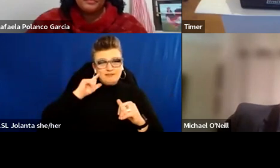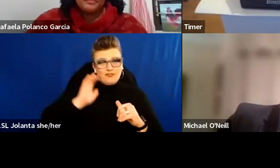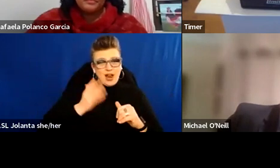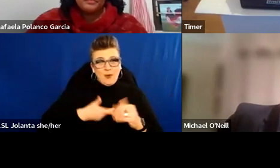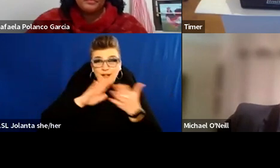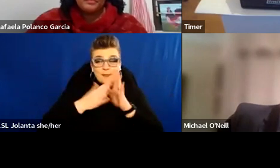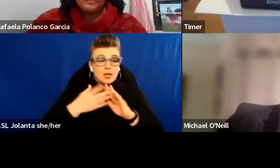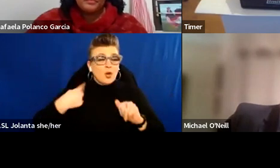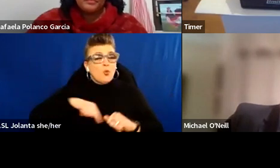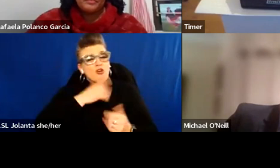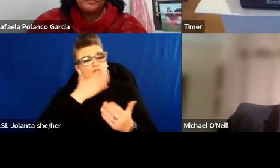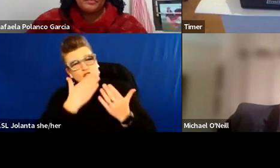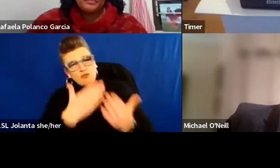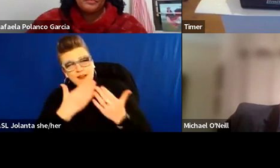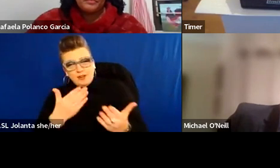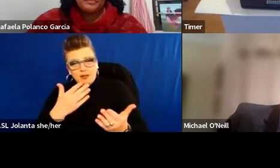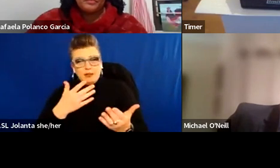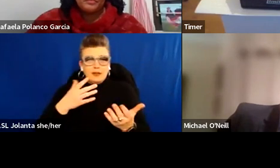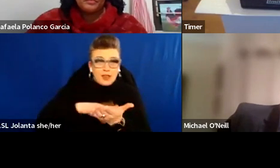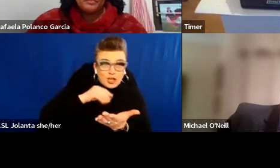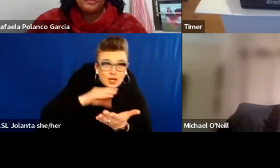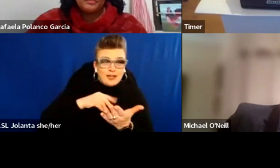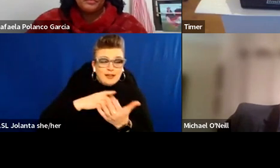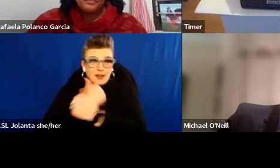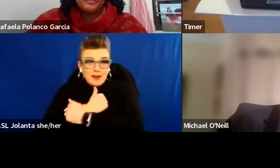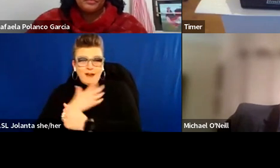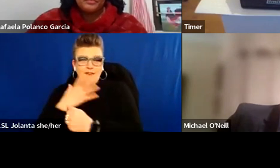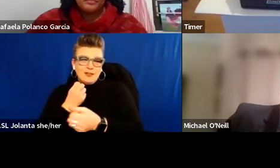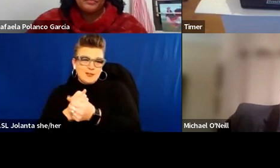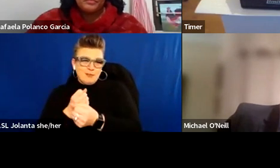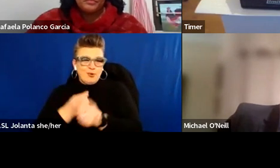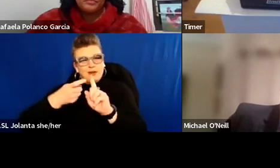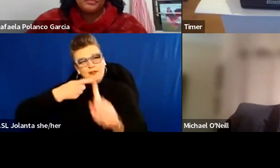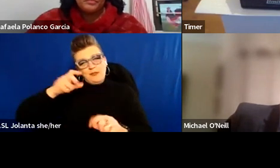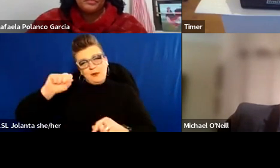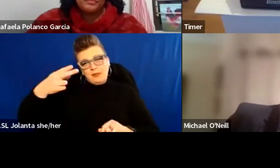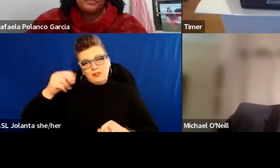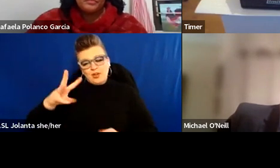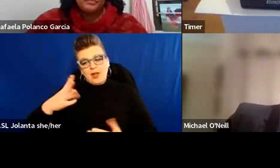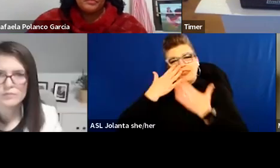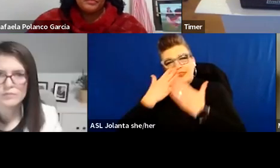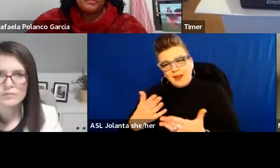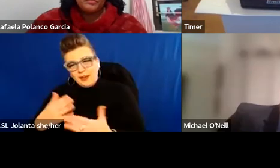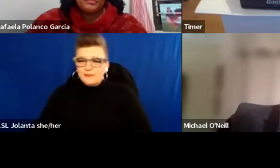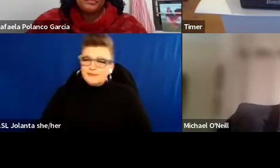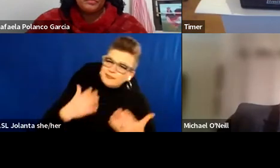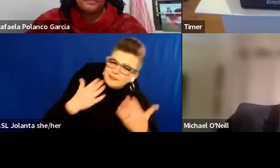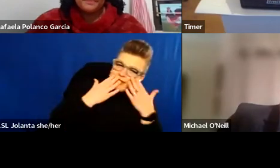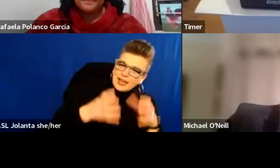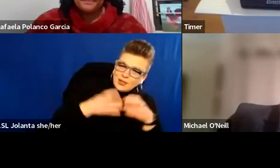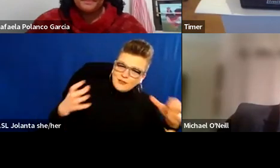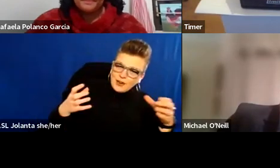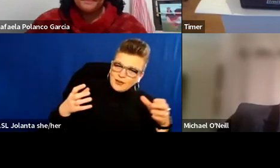love and the support we've received from the shah thank you thank you very much our next